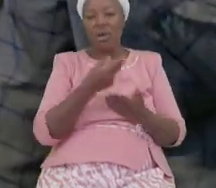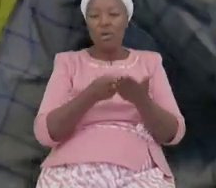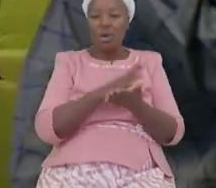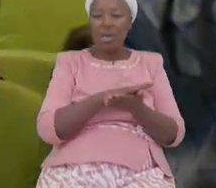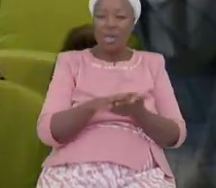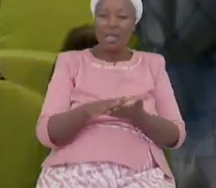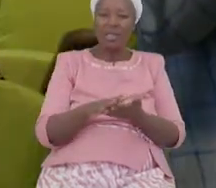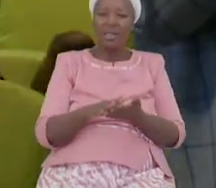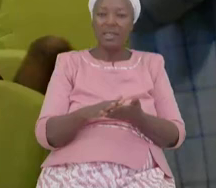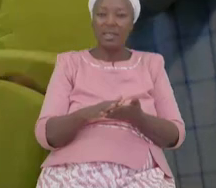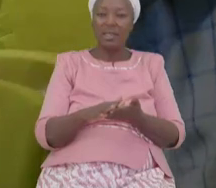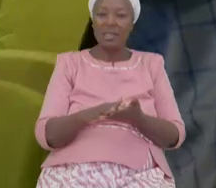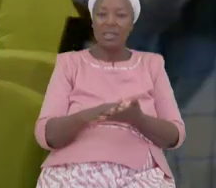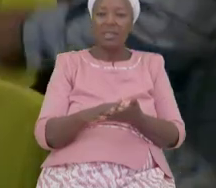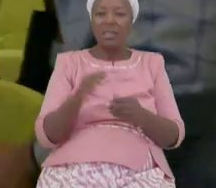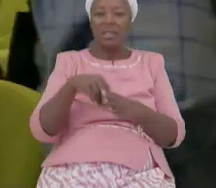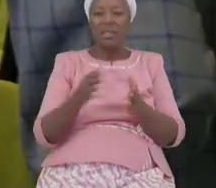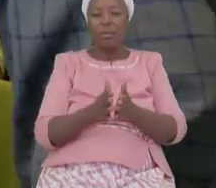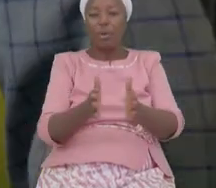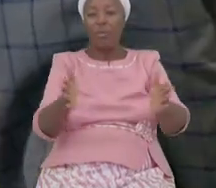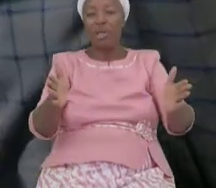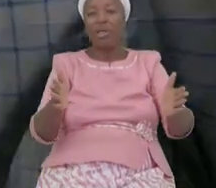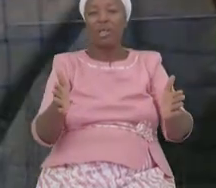holiness in the public,